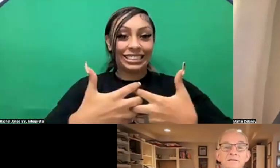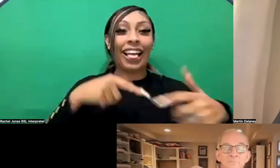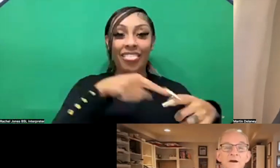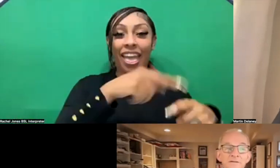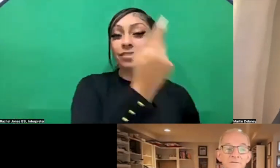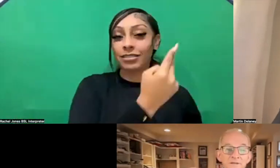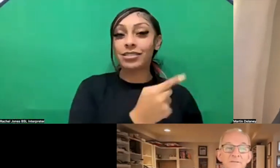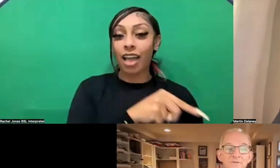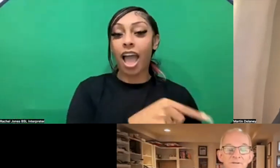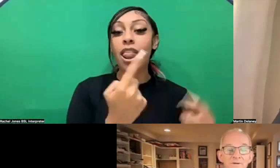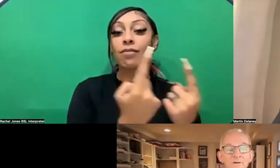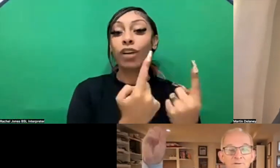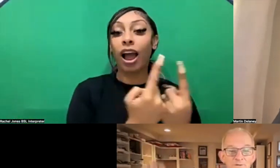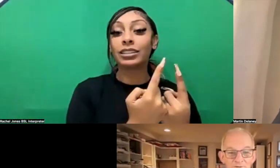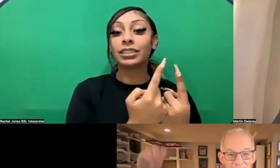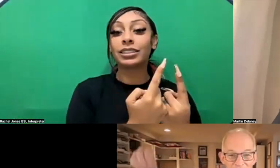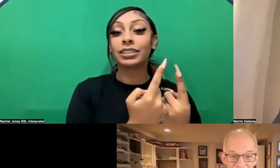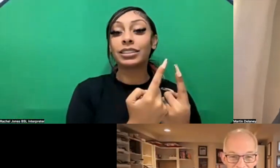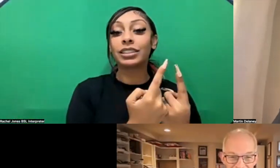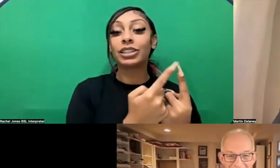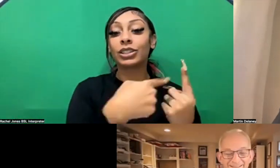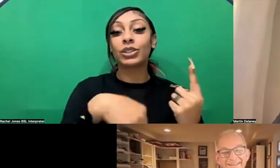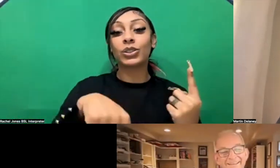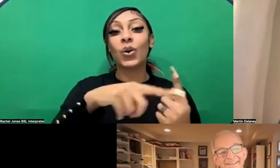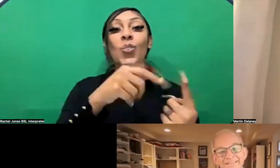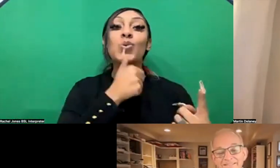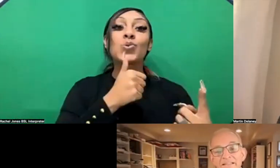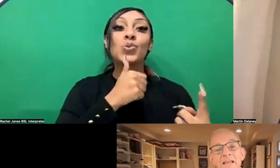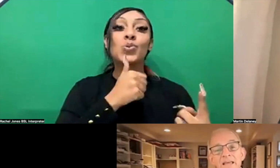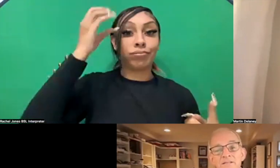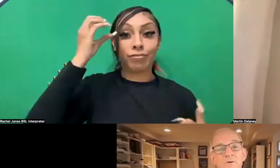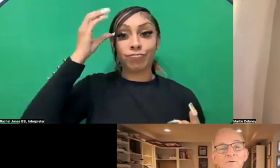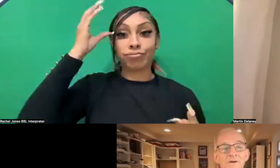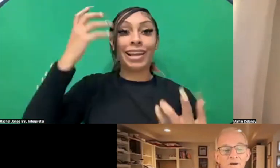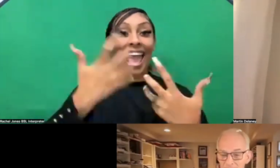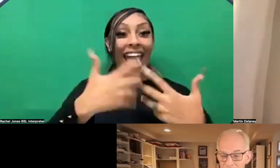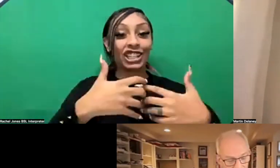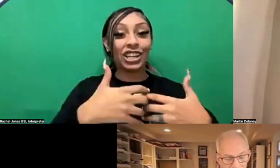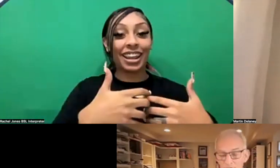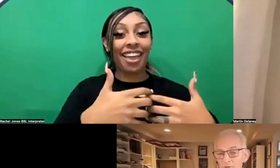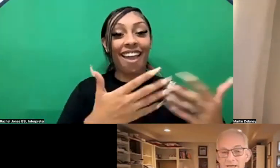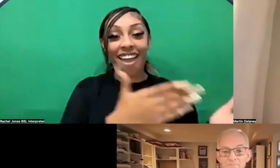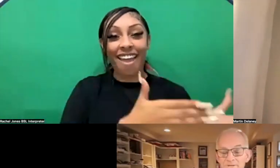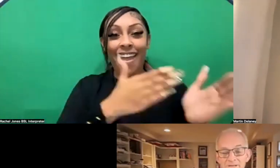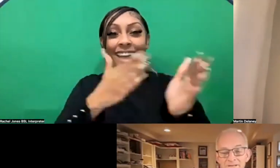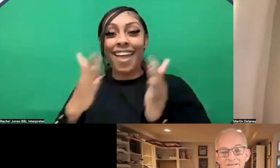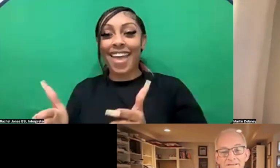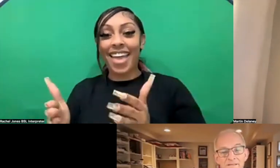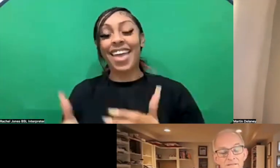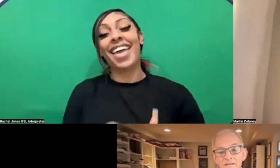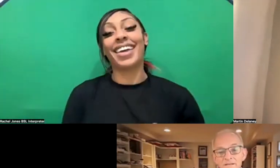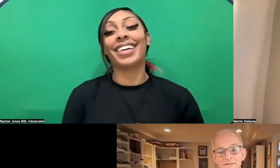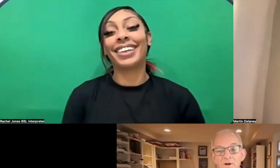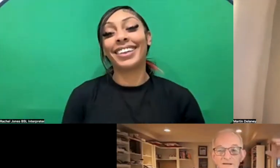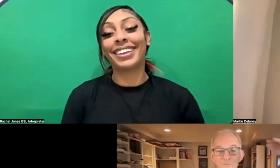the product for the assumption that all the users are engineers. And so often what will happen